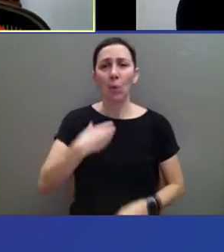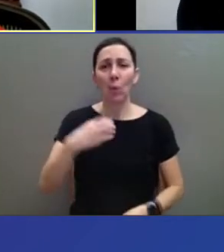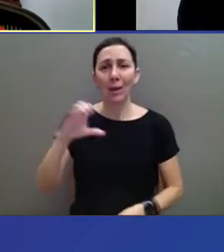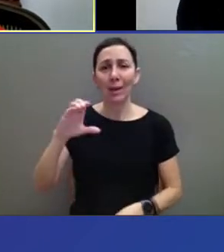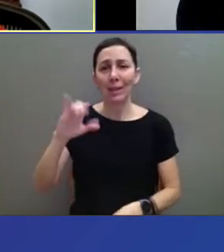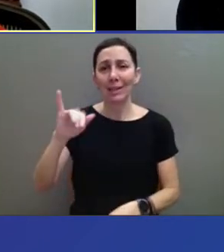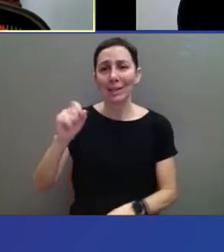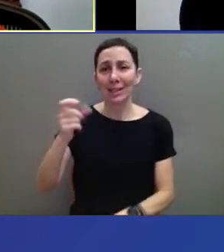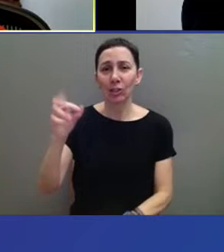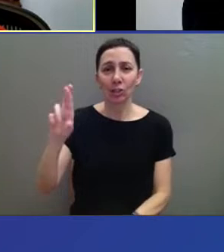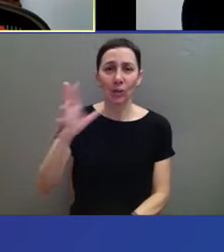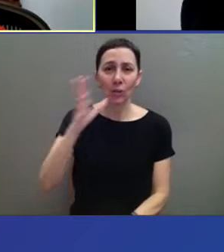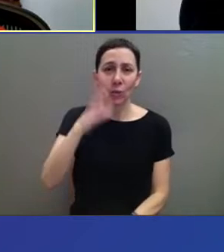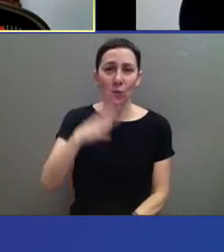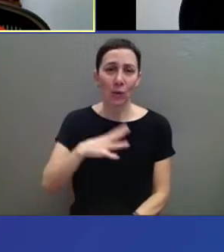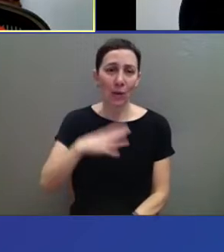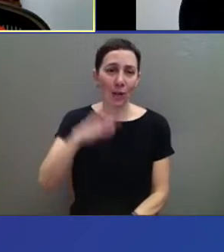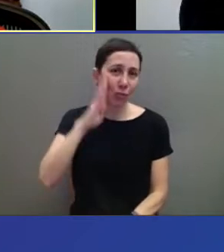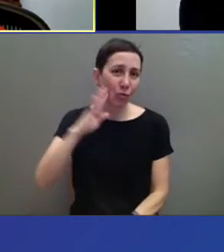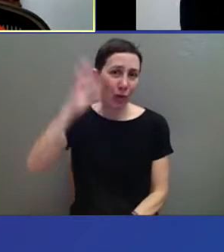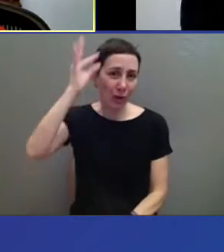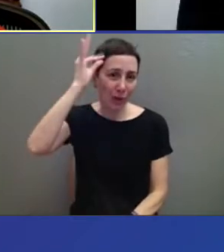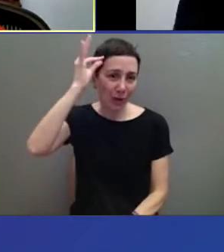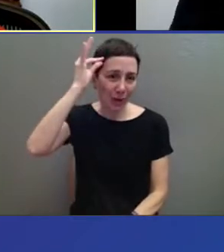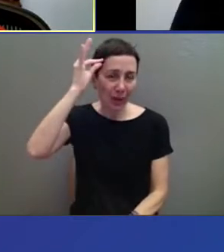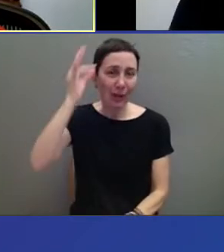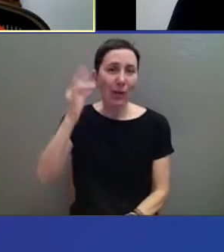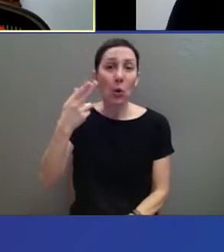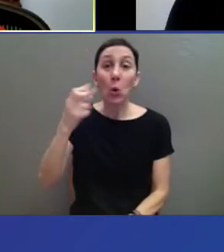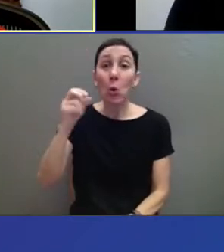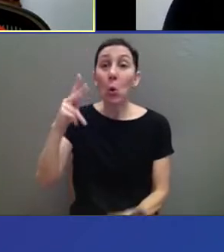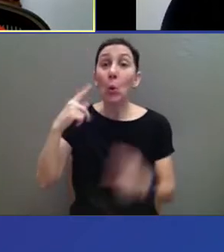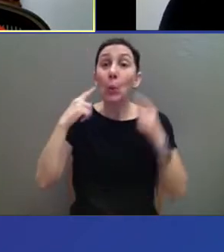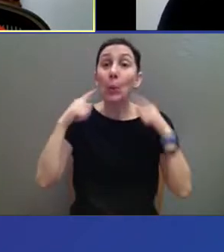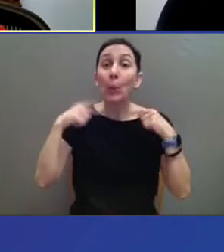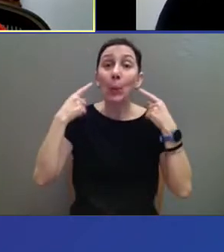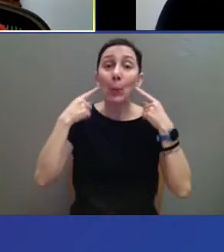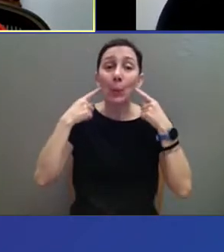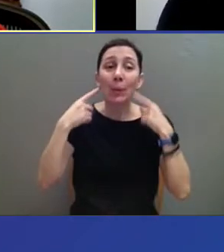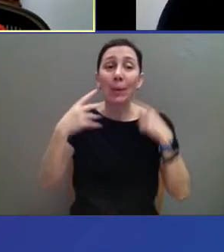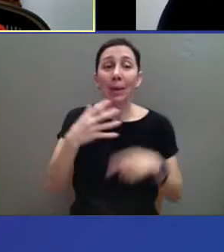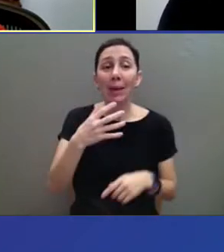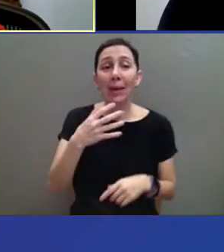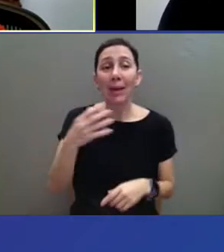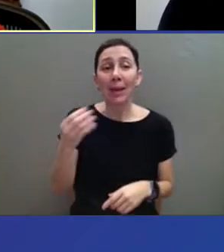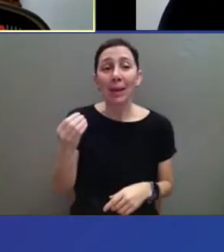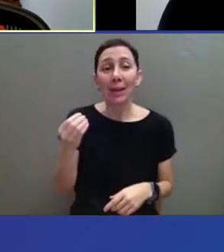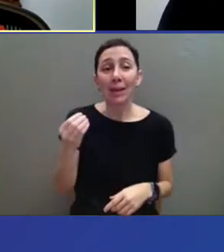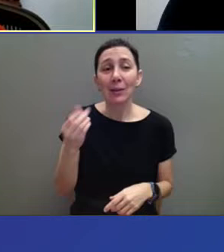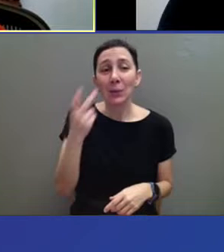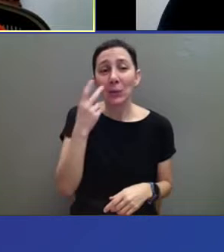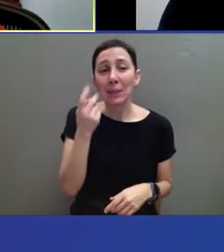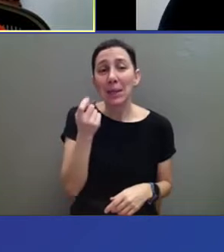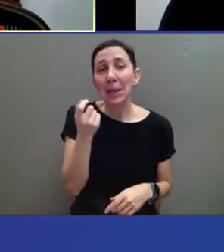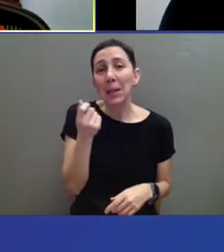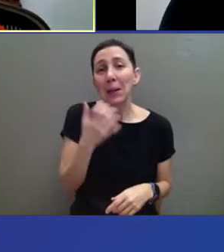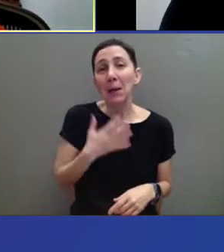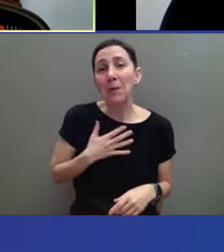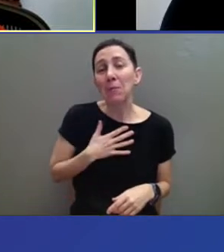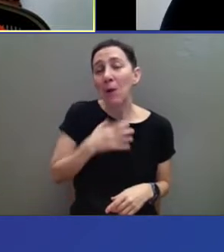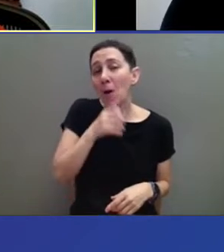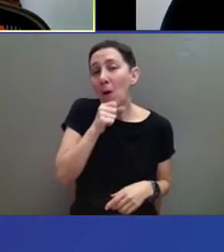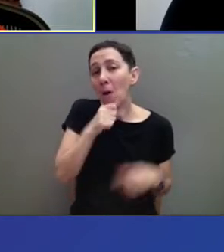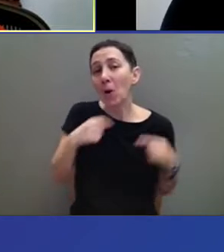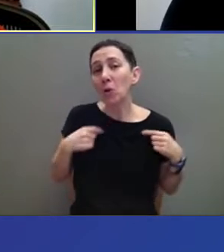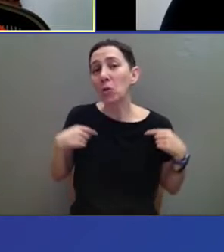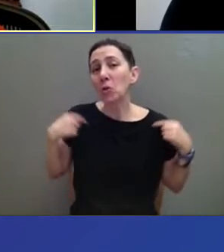cisgender woman with brown hair, some hoop earrings, and you can see a little bit of my orange